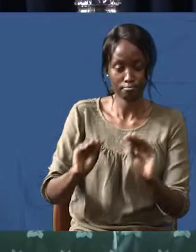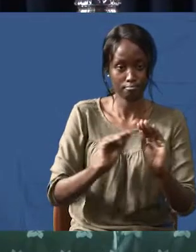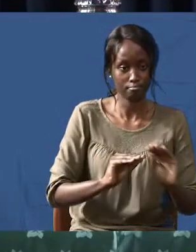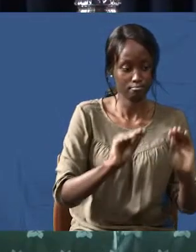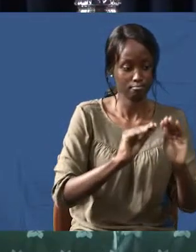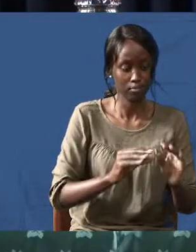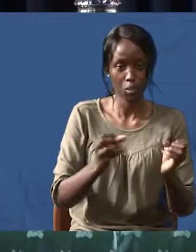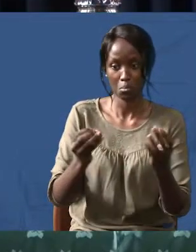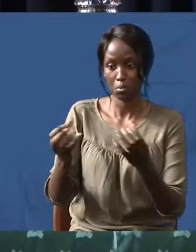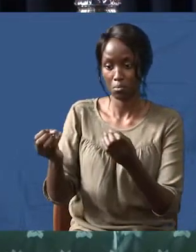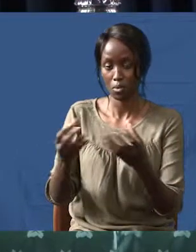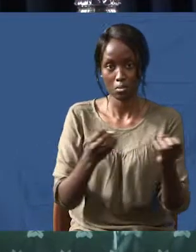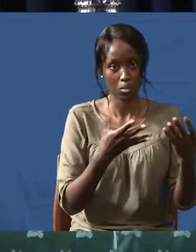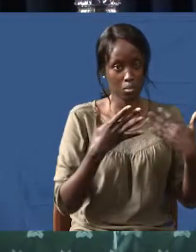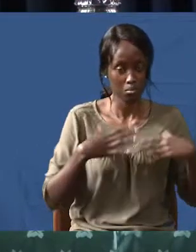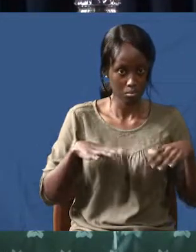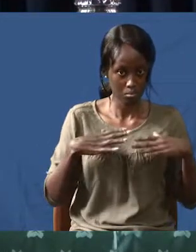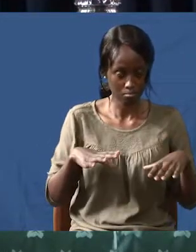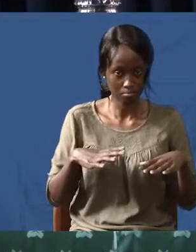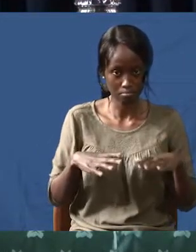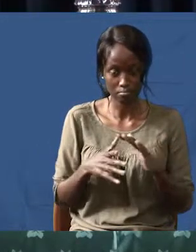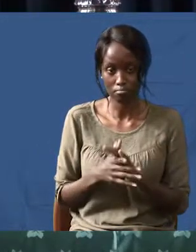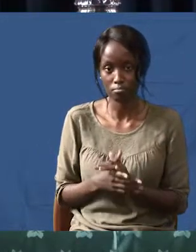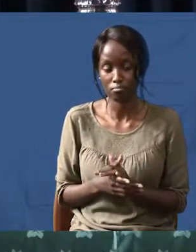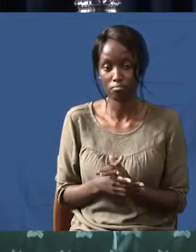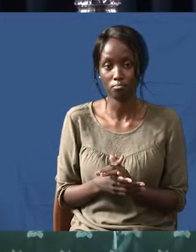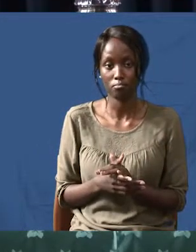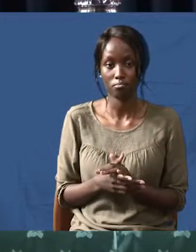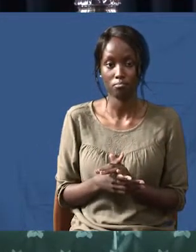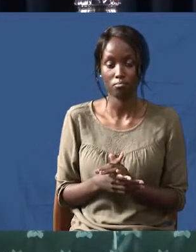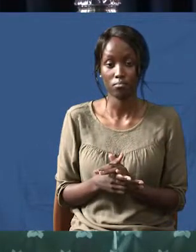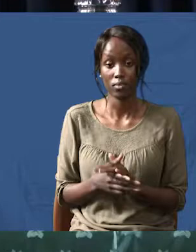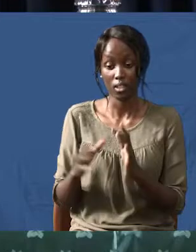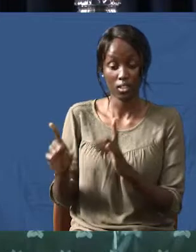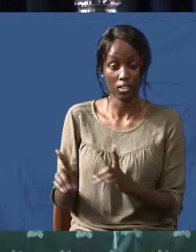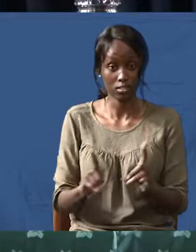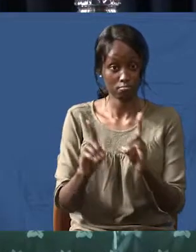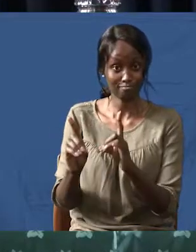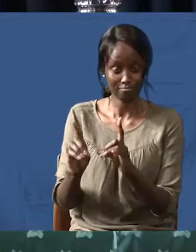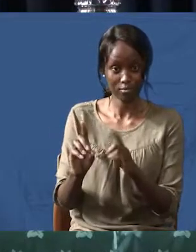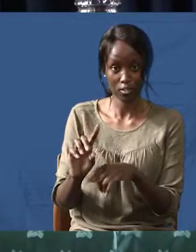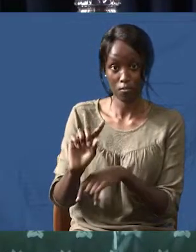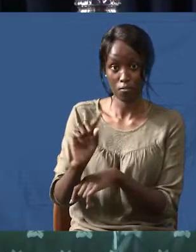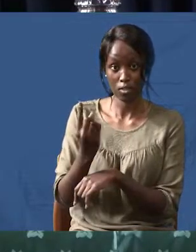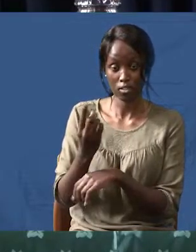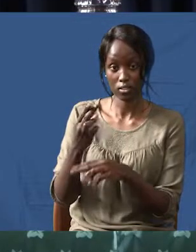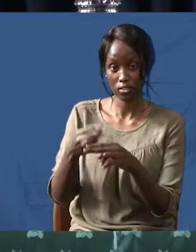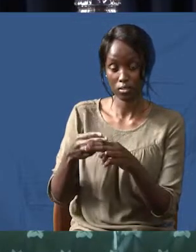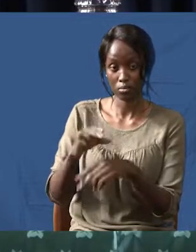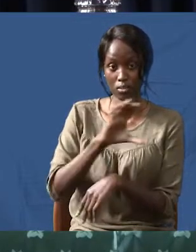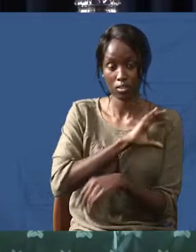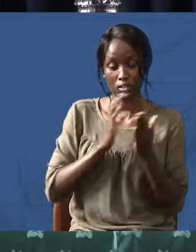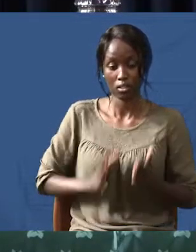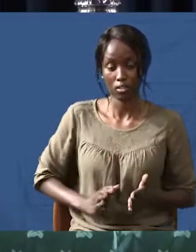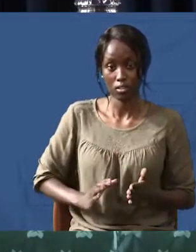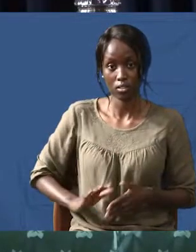great numbers of people. The disciples were called